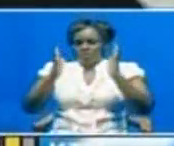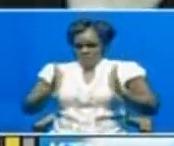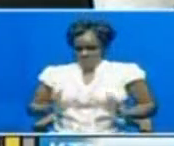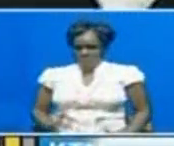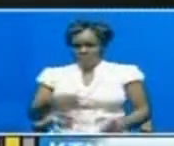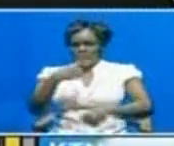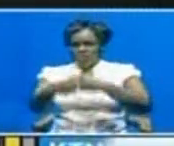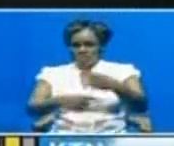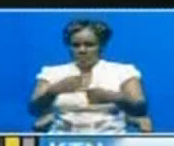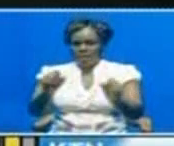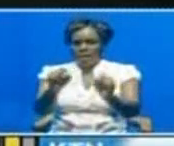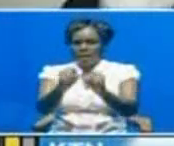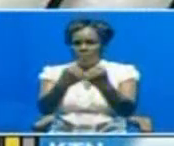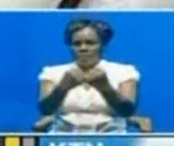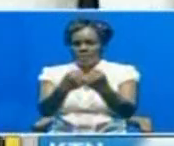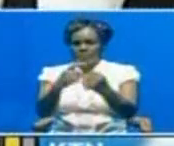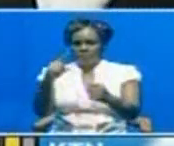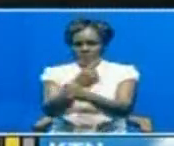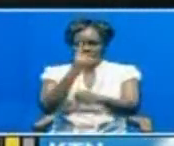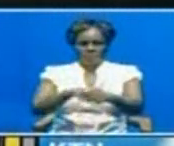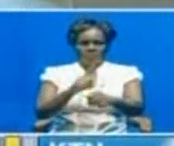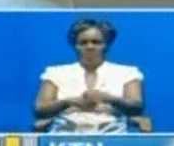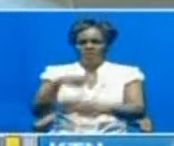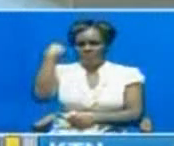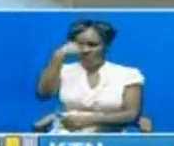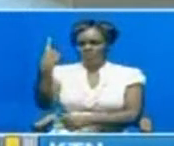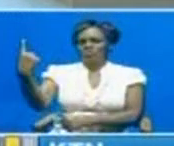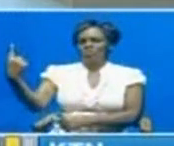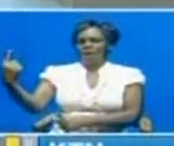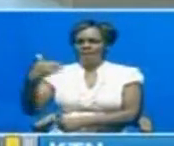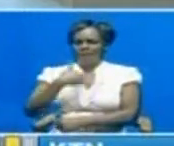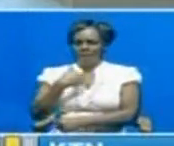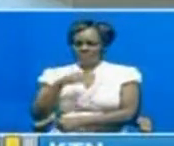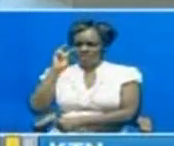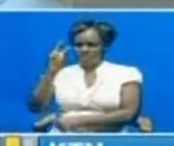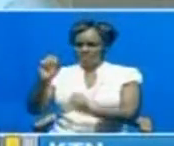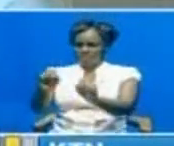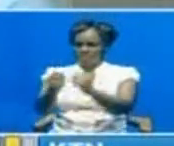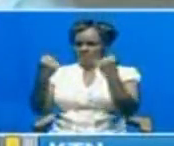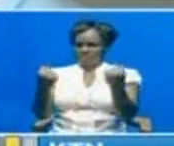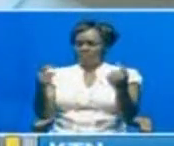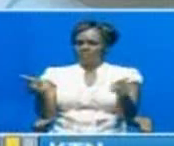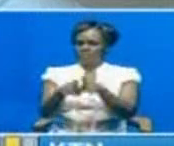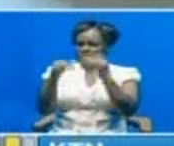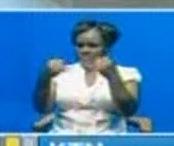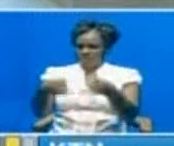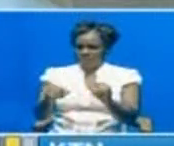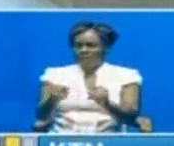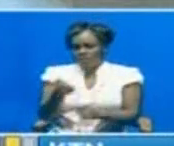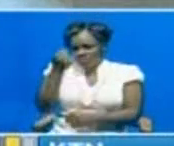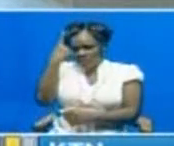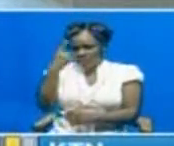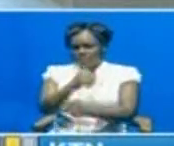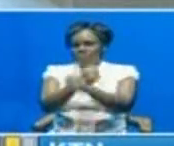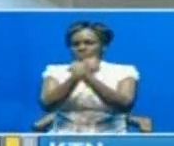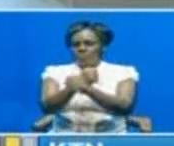a process which is carried out in phases. So we go through a phase 1, where we're looking at safety and also try to understand immune response.